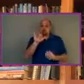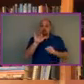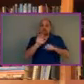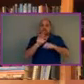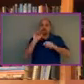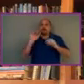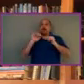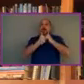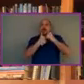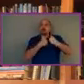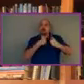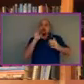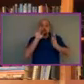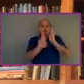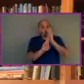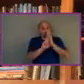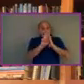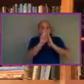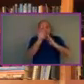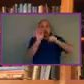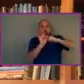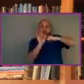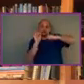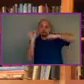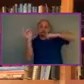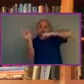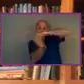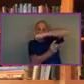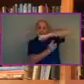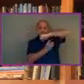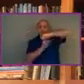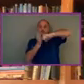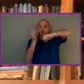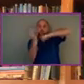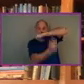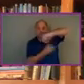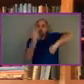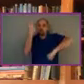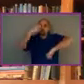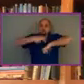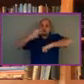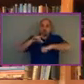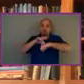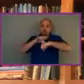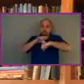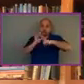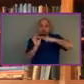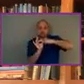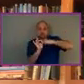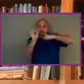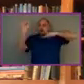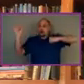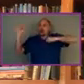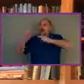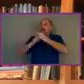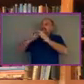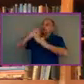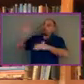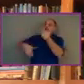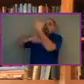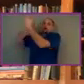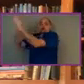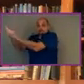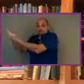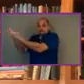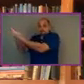out, do 2 gravity assists past Earth to pump up our aphelion so that we can get to the Trojan asteroids. Then